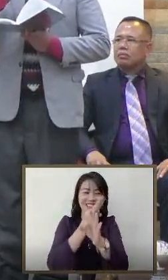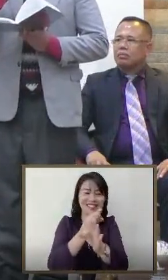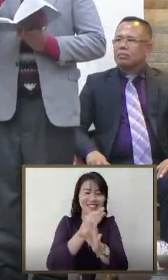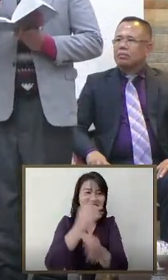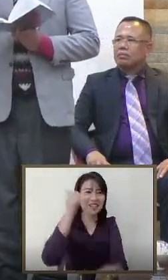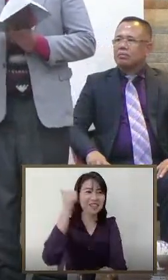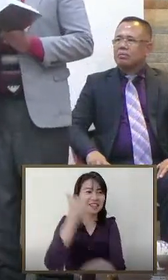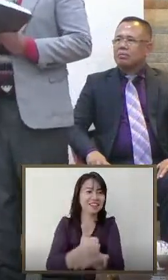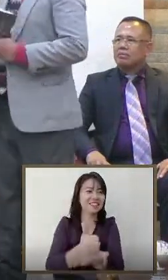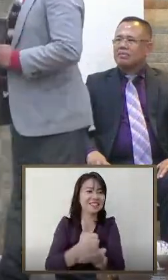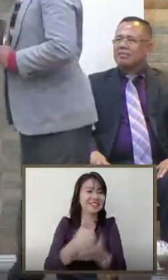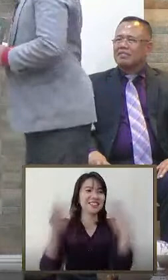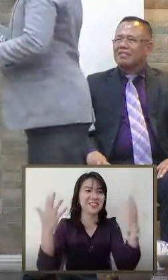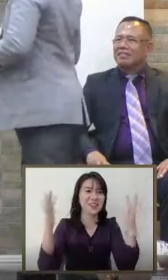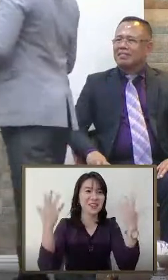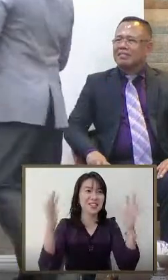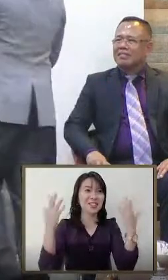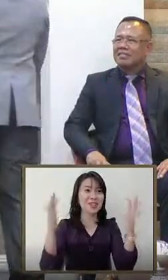ground.